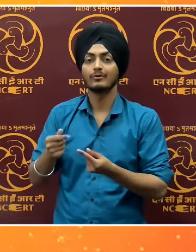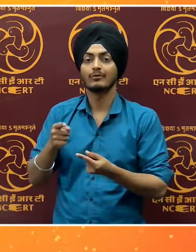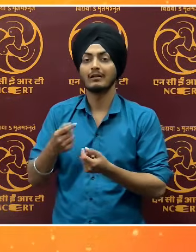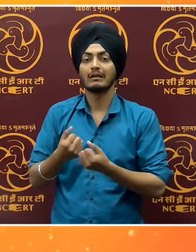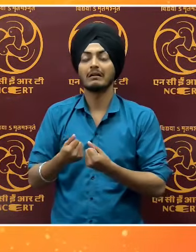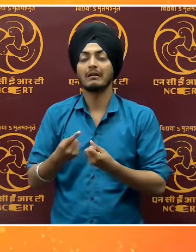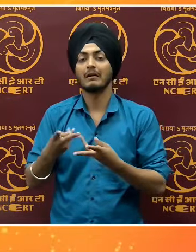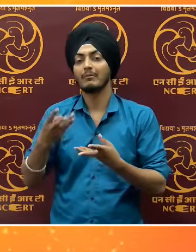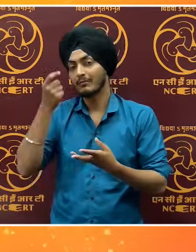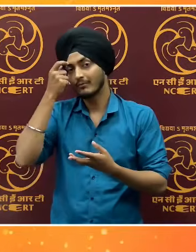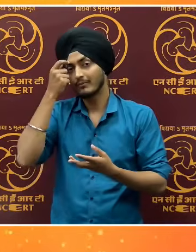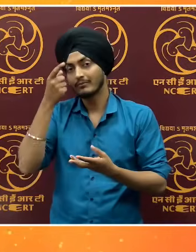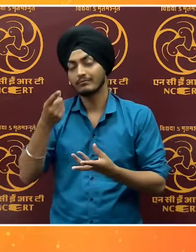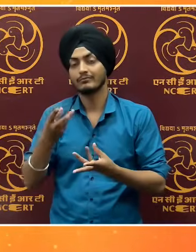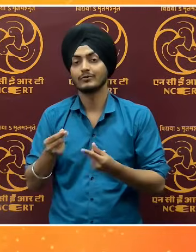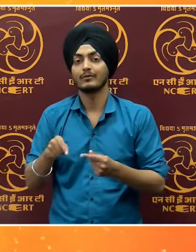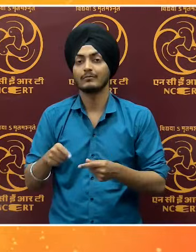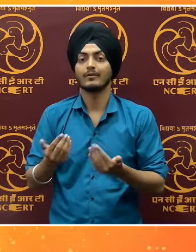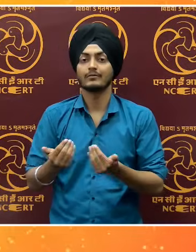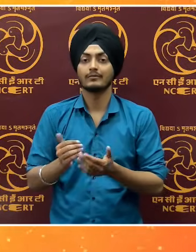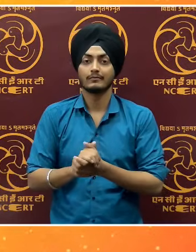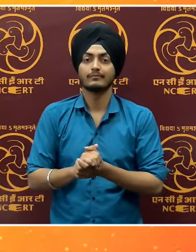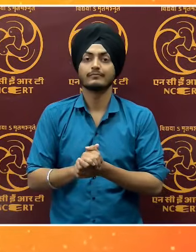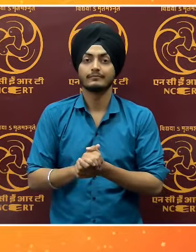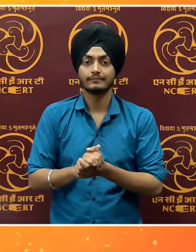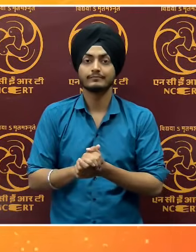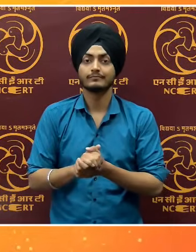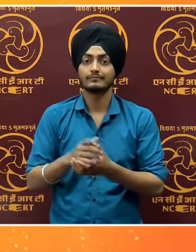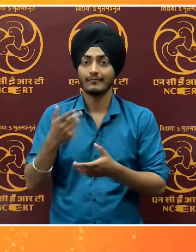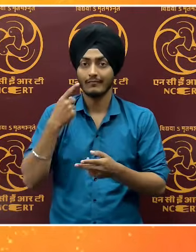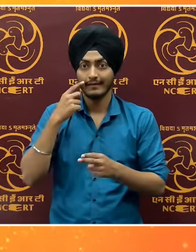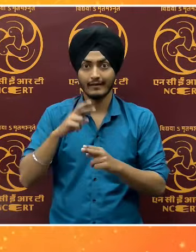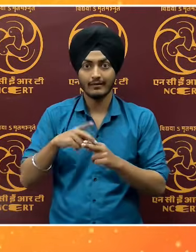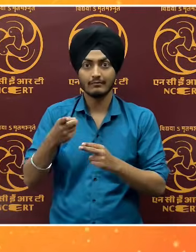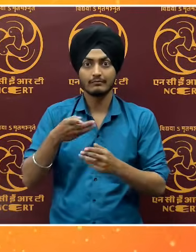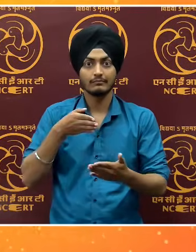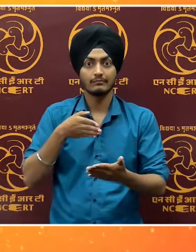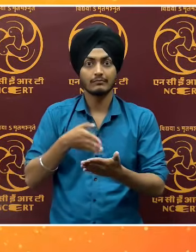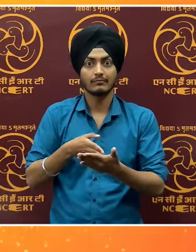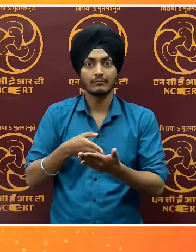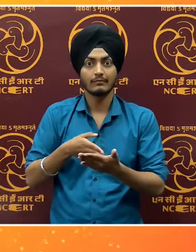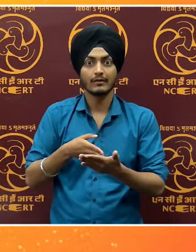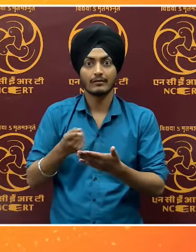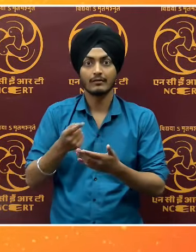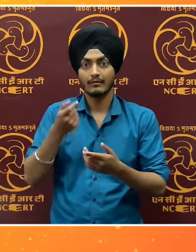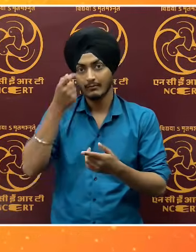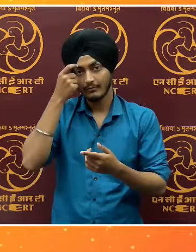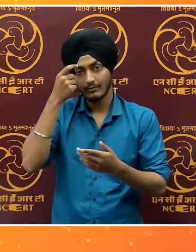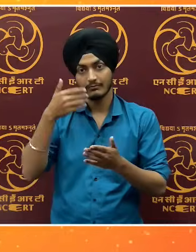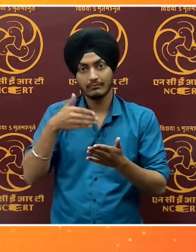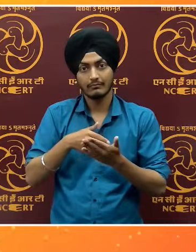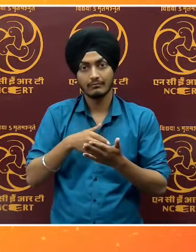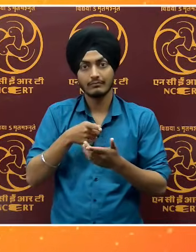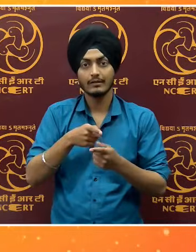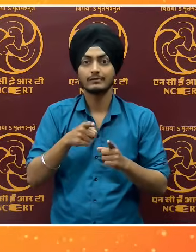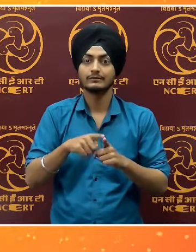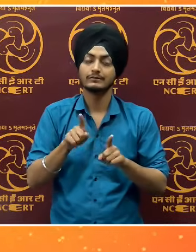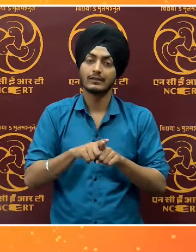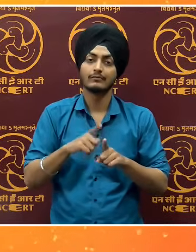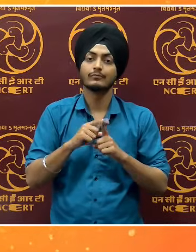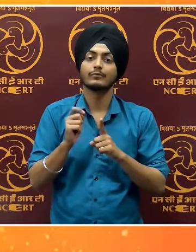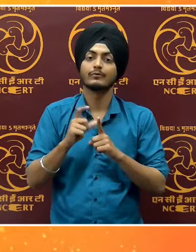number of problems. So if such problems are asked in the exam also, you can do if